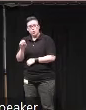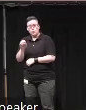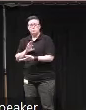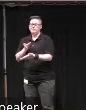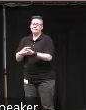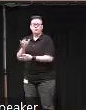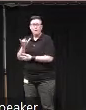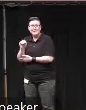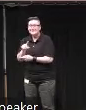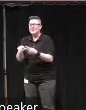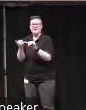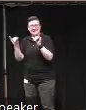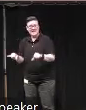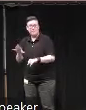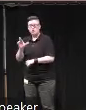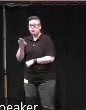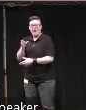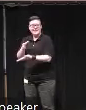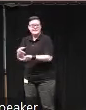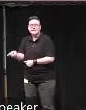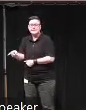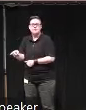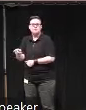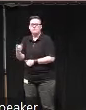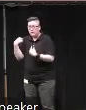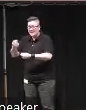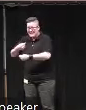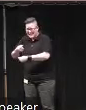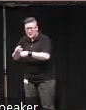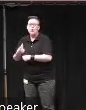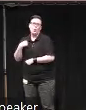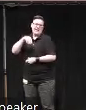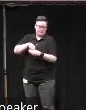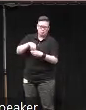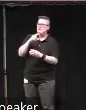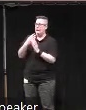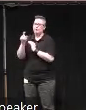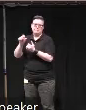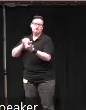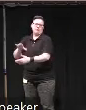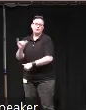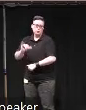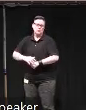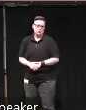years that we need to really address internally and externally.